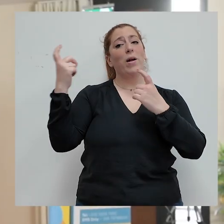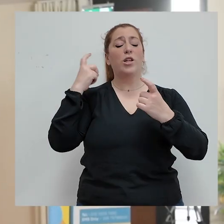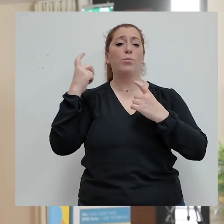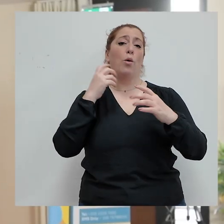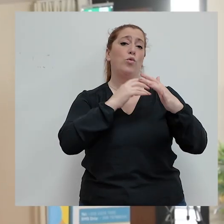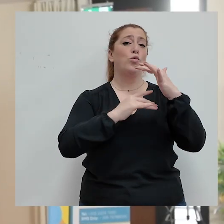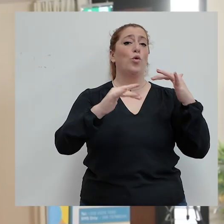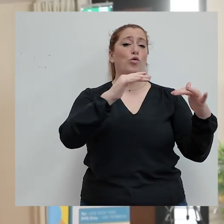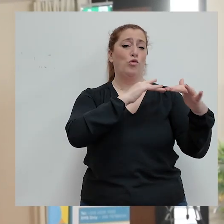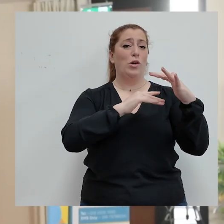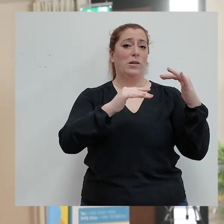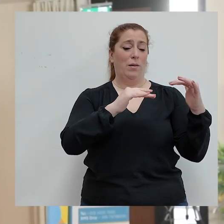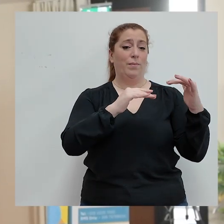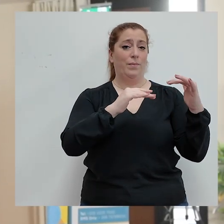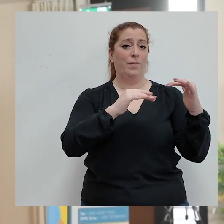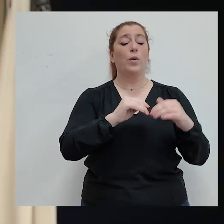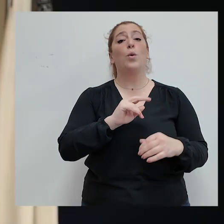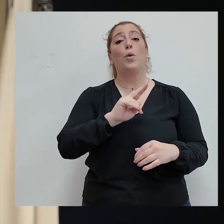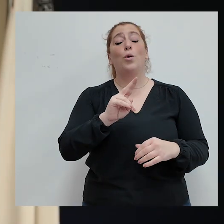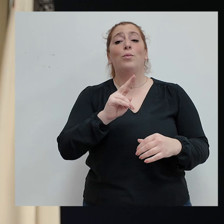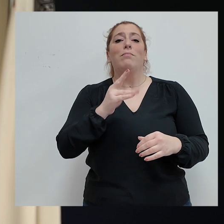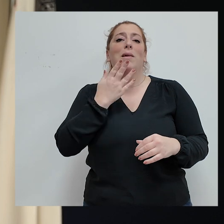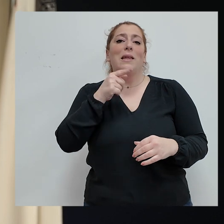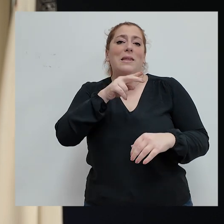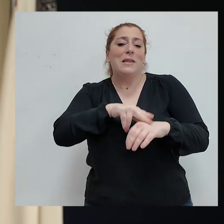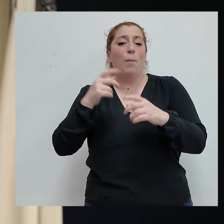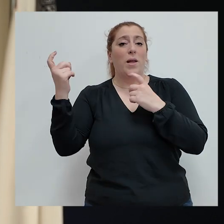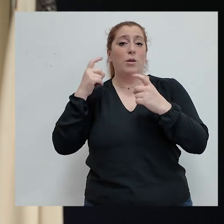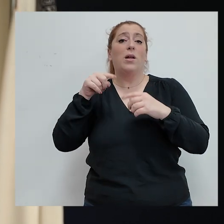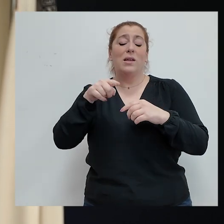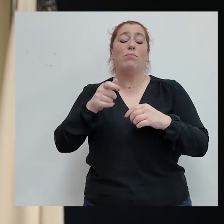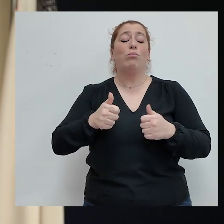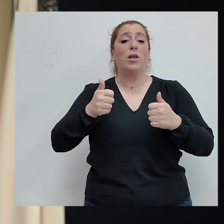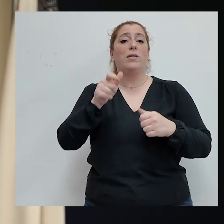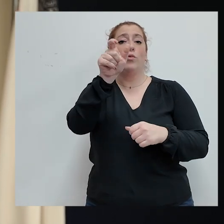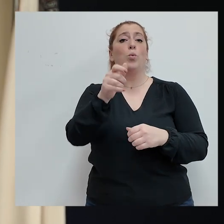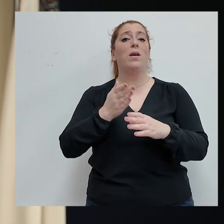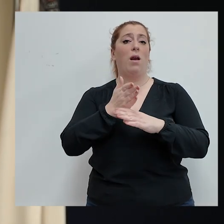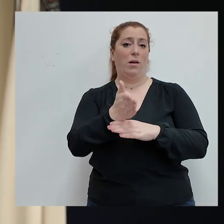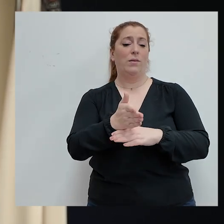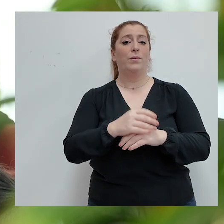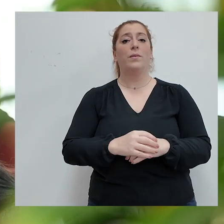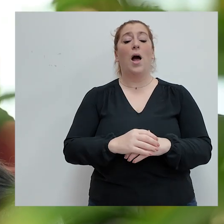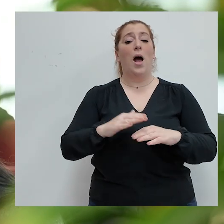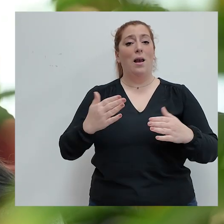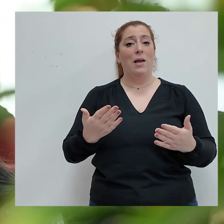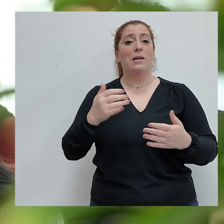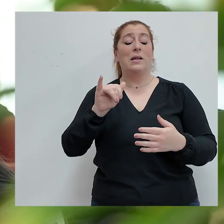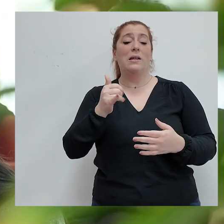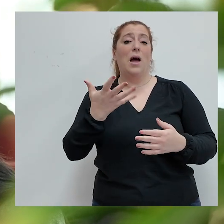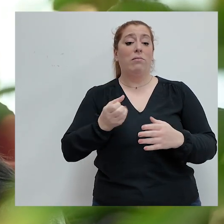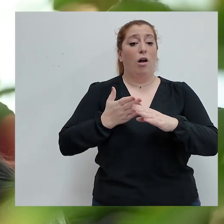participate in society, and to be able to participate is a human right. So to have access